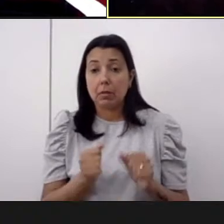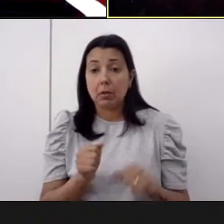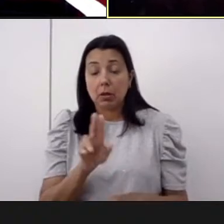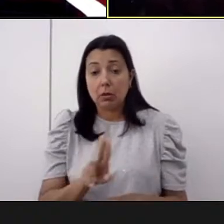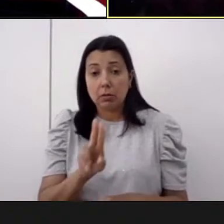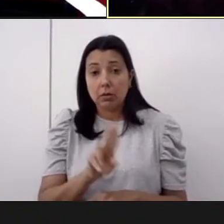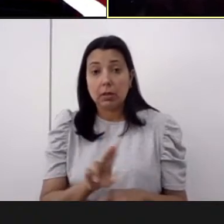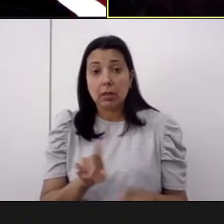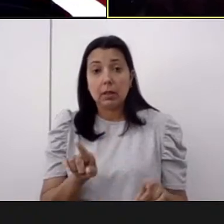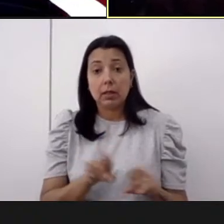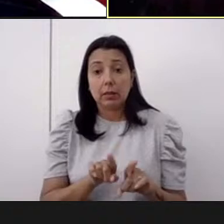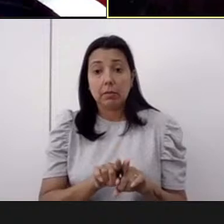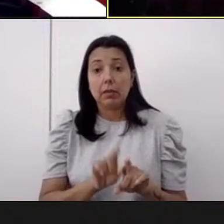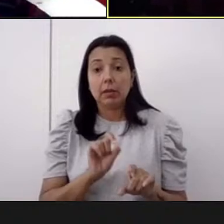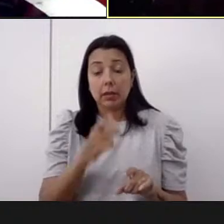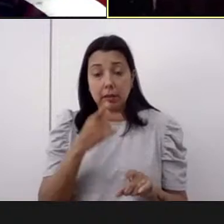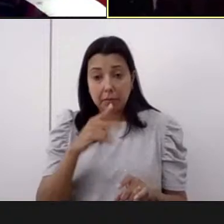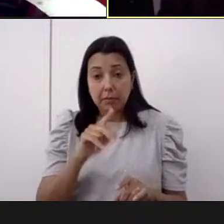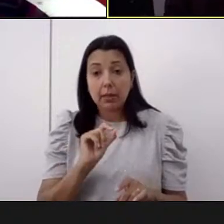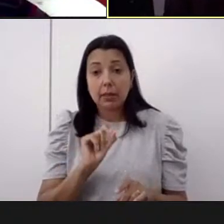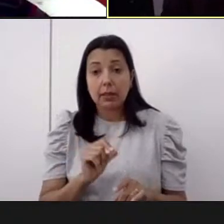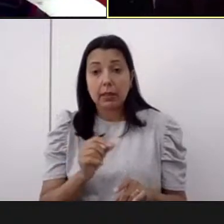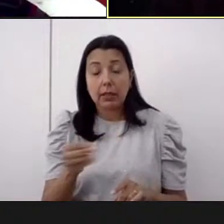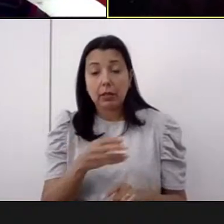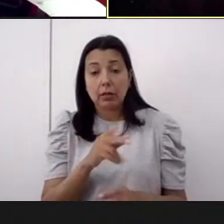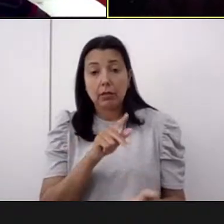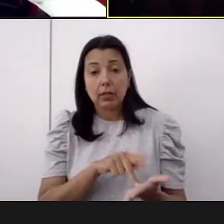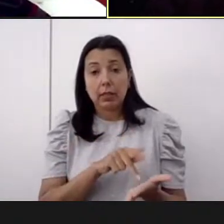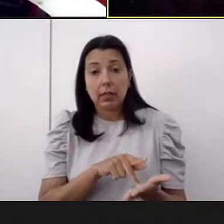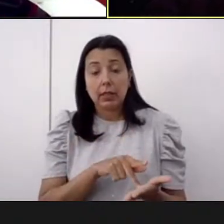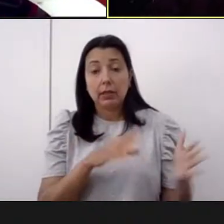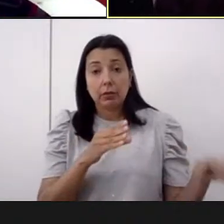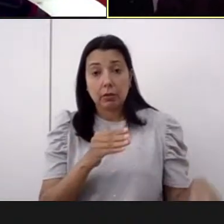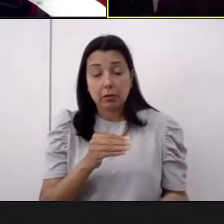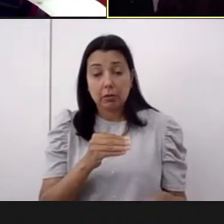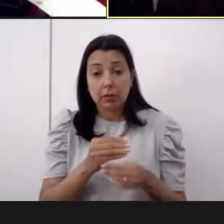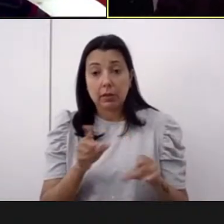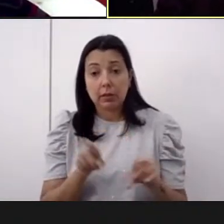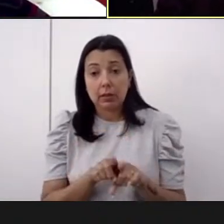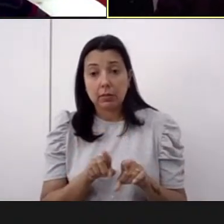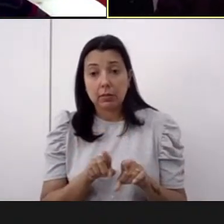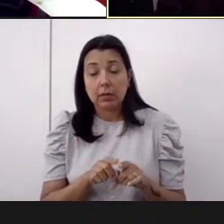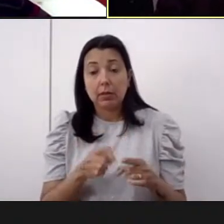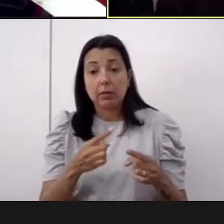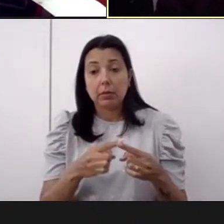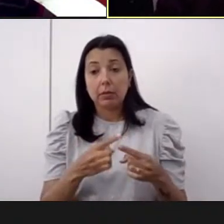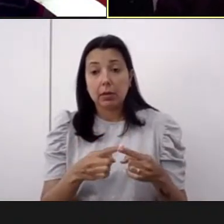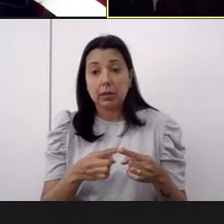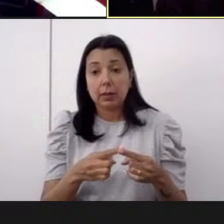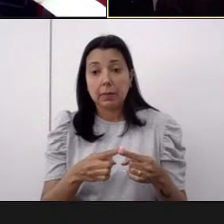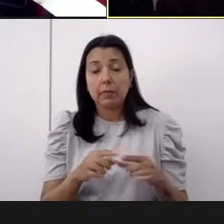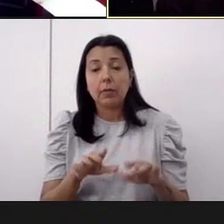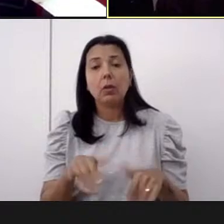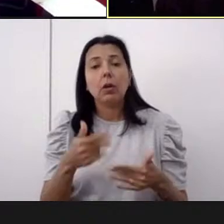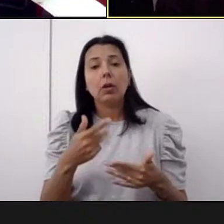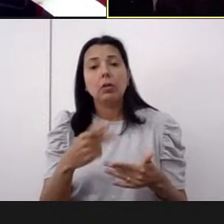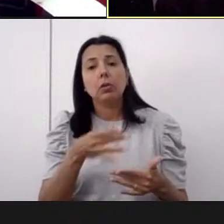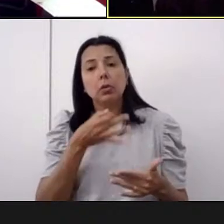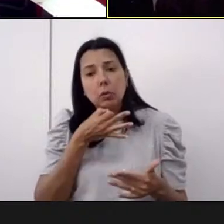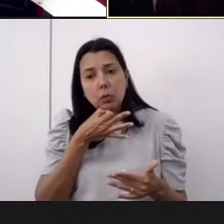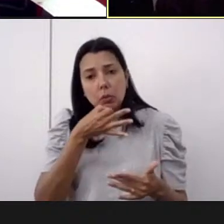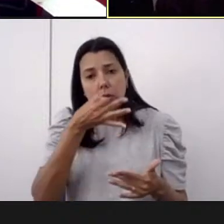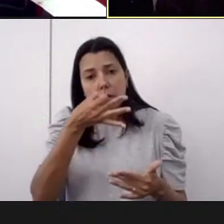reality? And complementing, in addition to that, what are your suggestions of